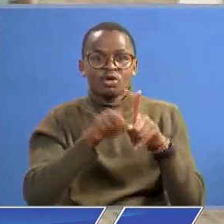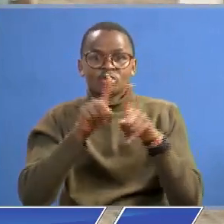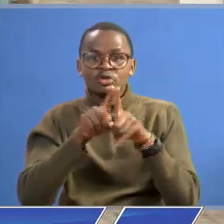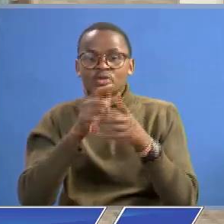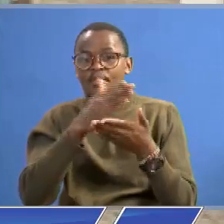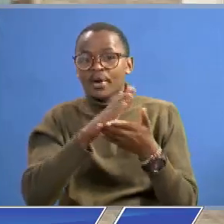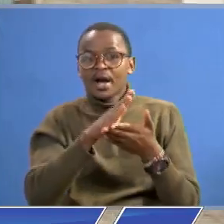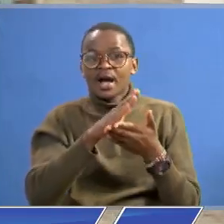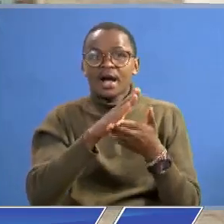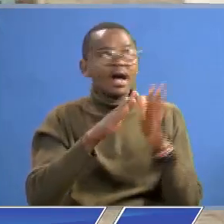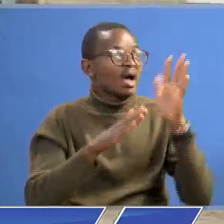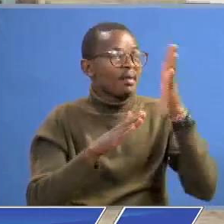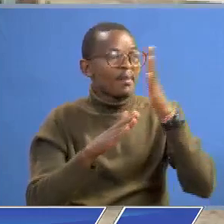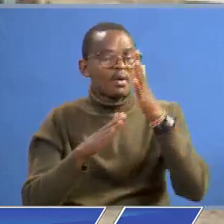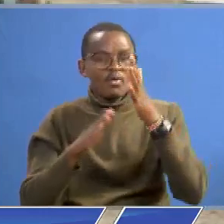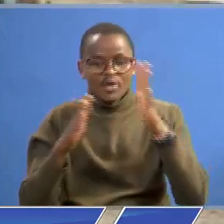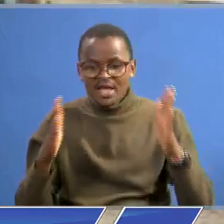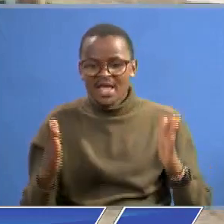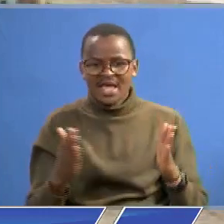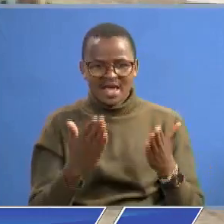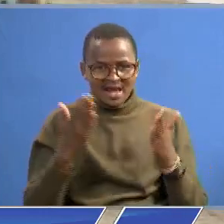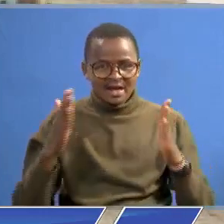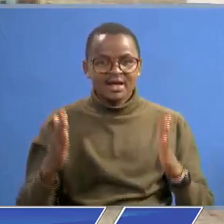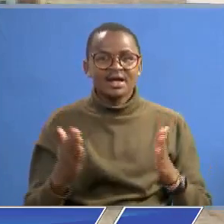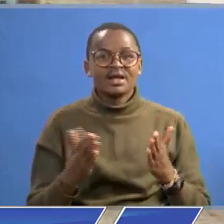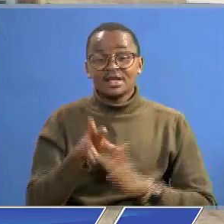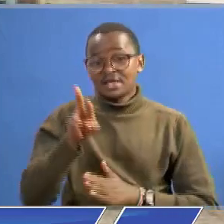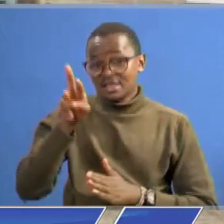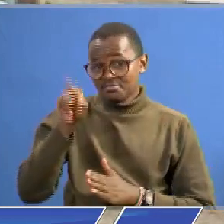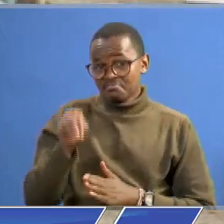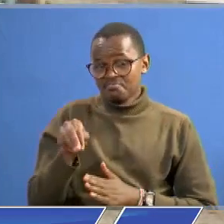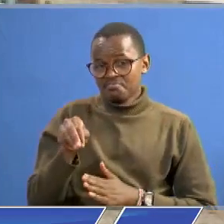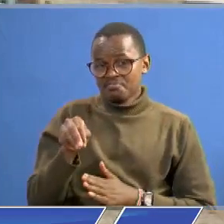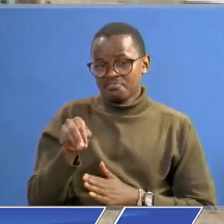tree, and I think we are encouraging them